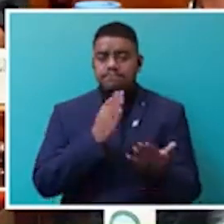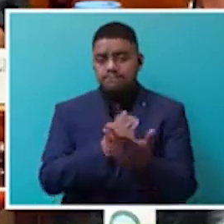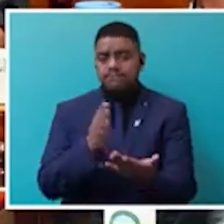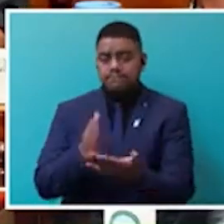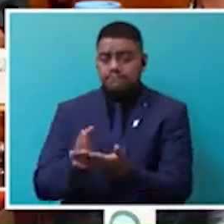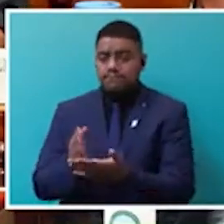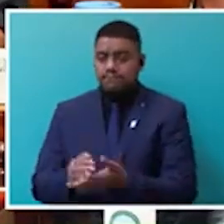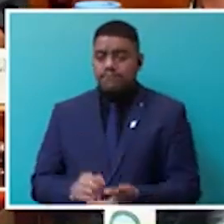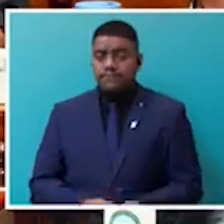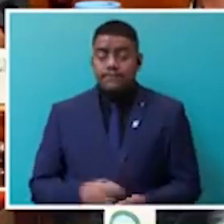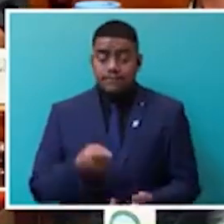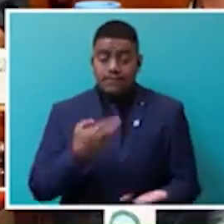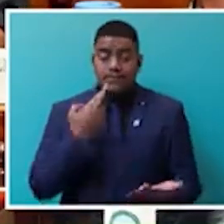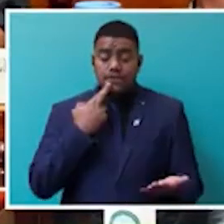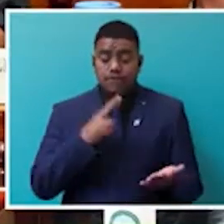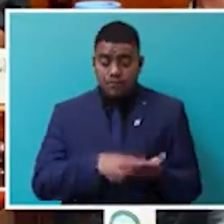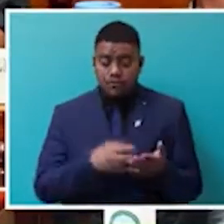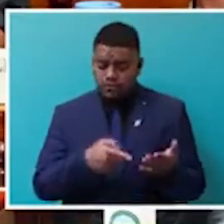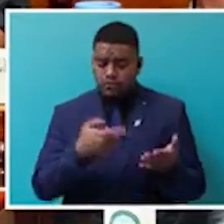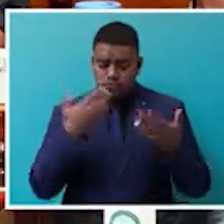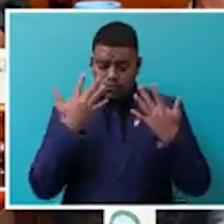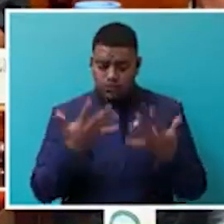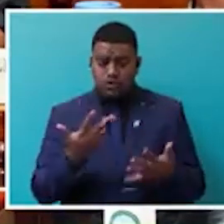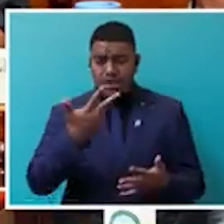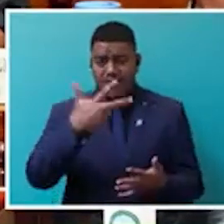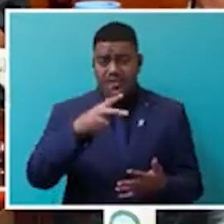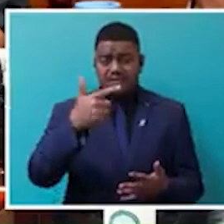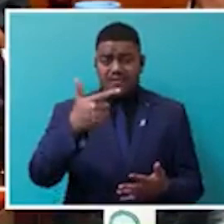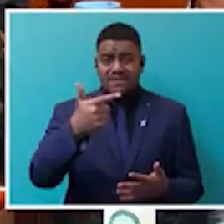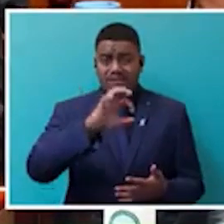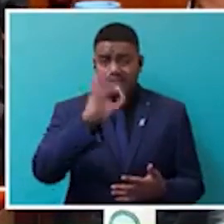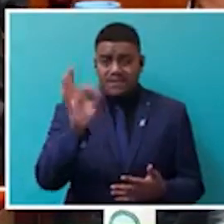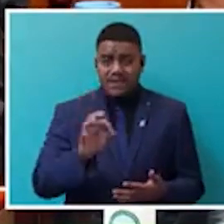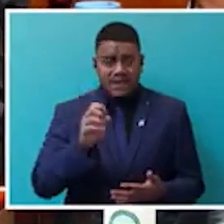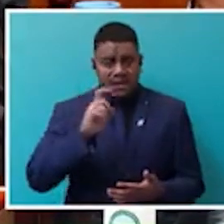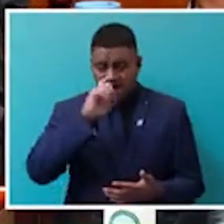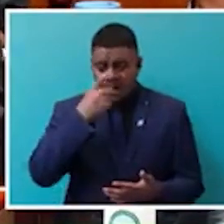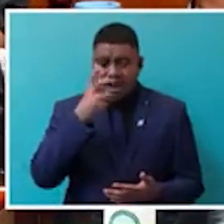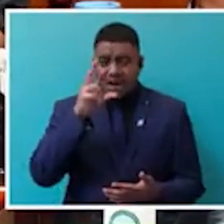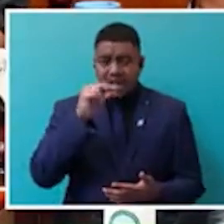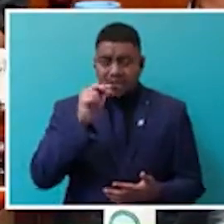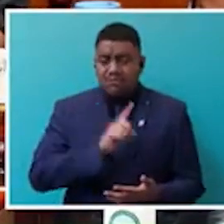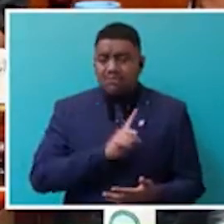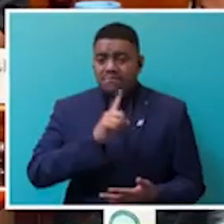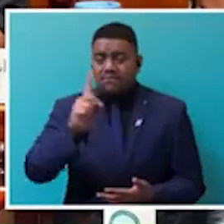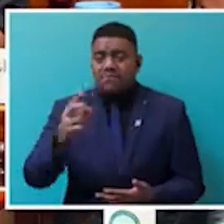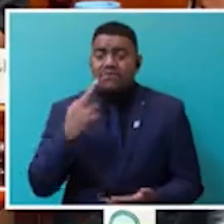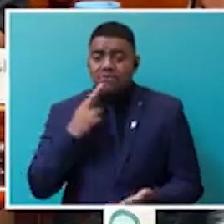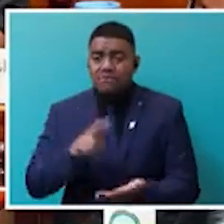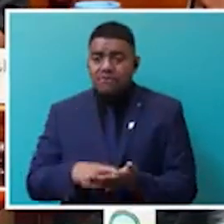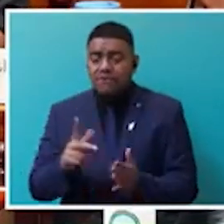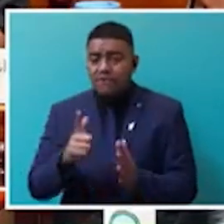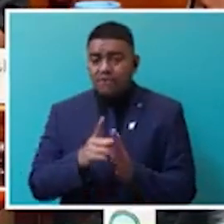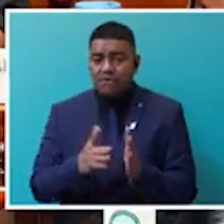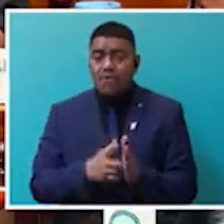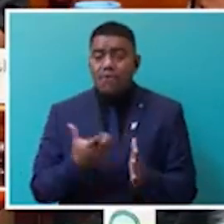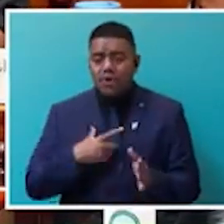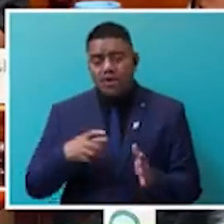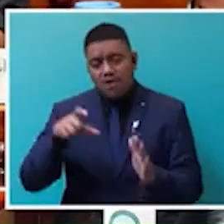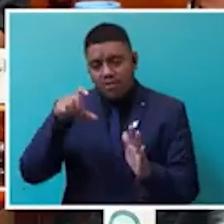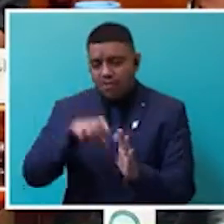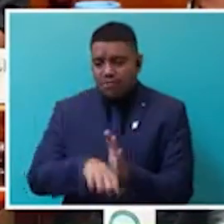The report revealed that 87% of Fijians are unable to access formal legal redress due to cost and